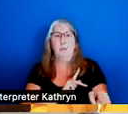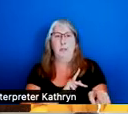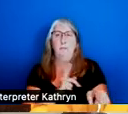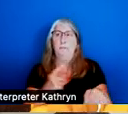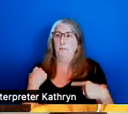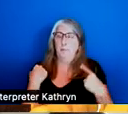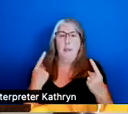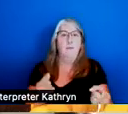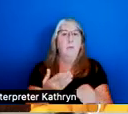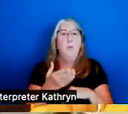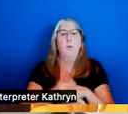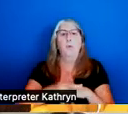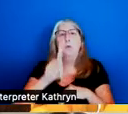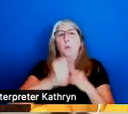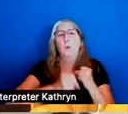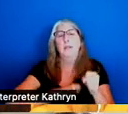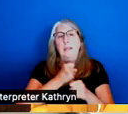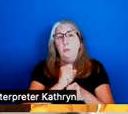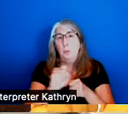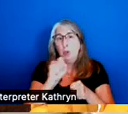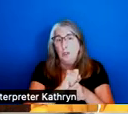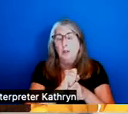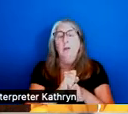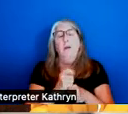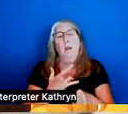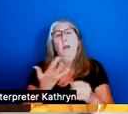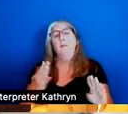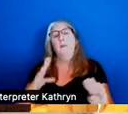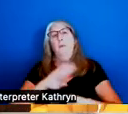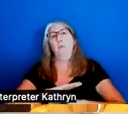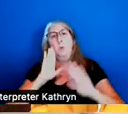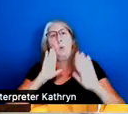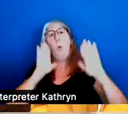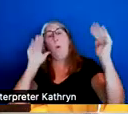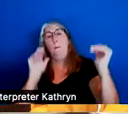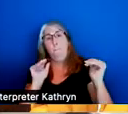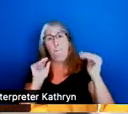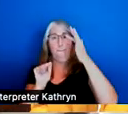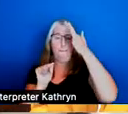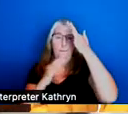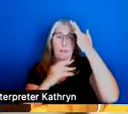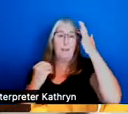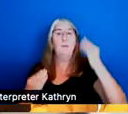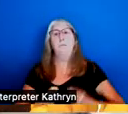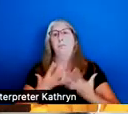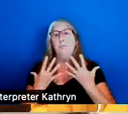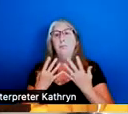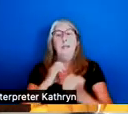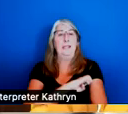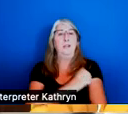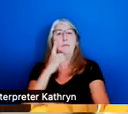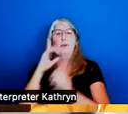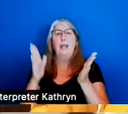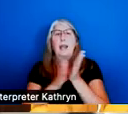after more than 20 years doing this work, I find renewed hope. And I also find an energy for